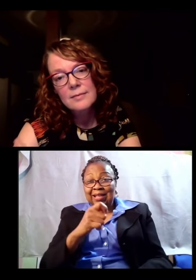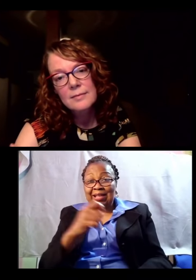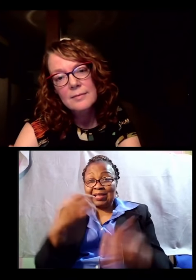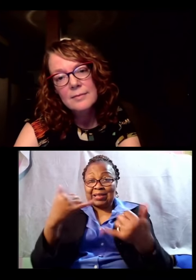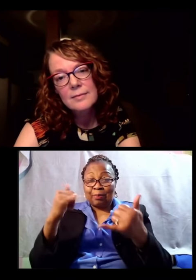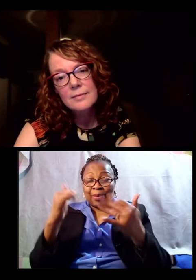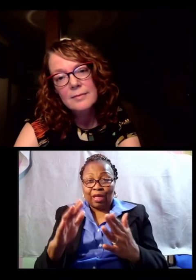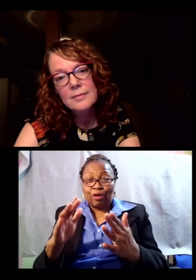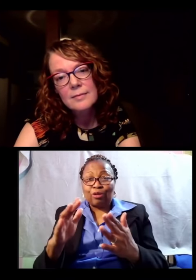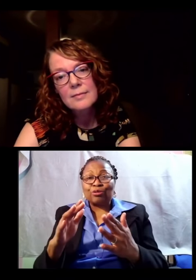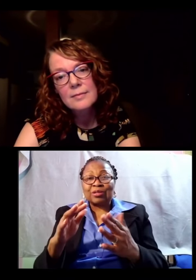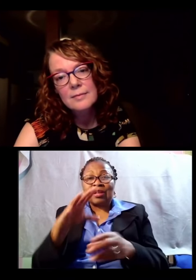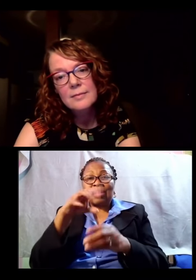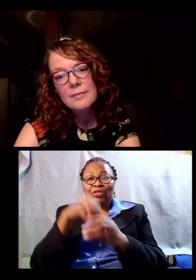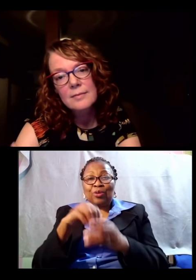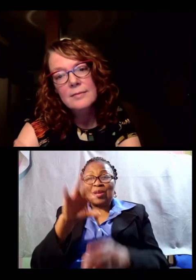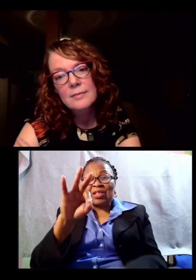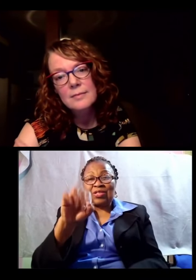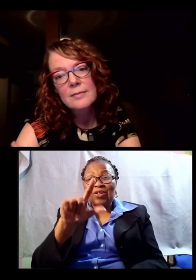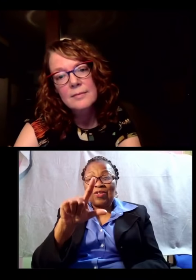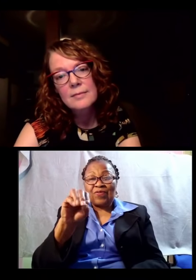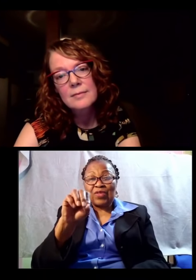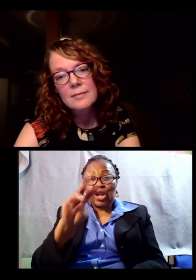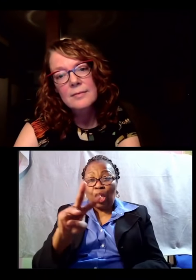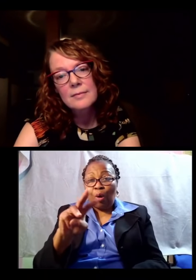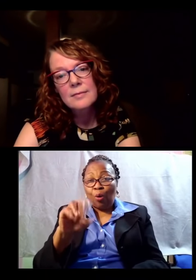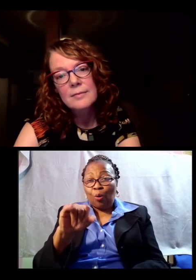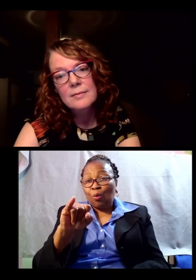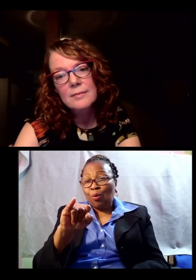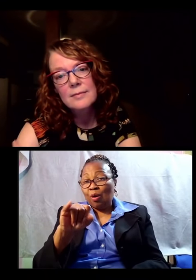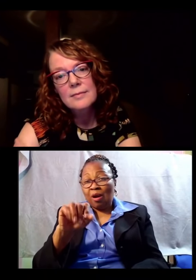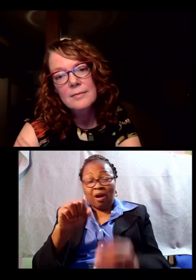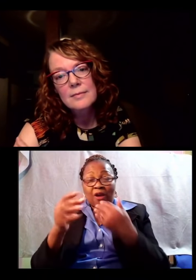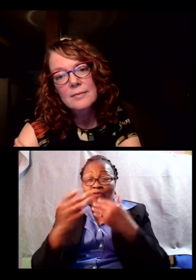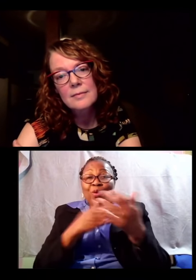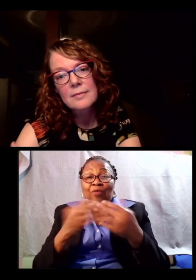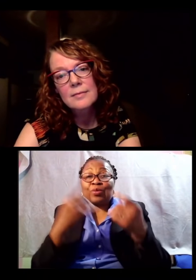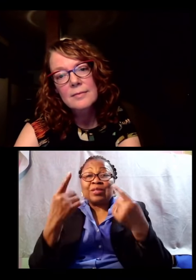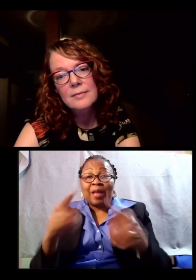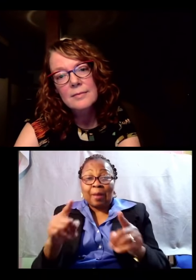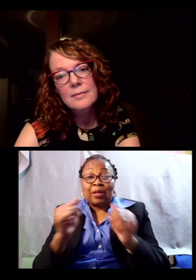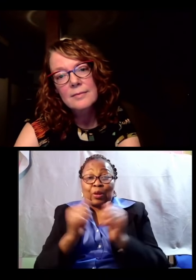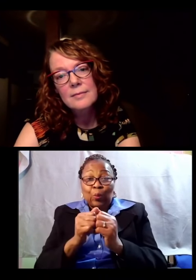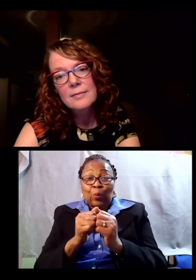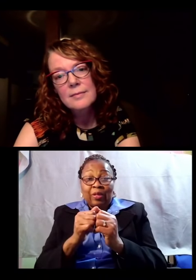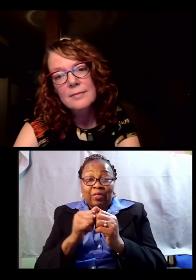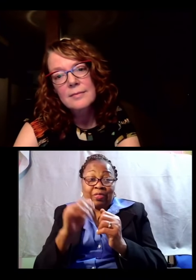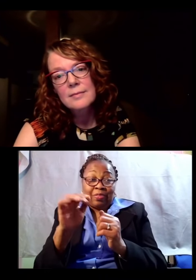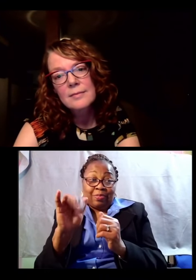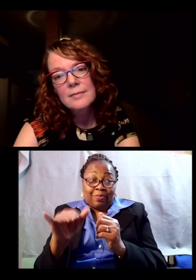the flow of the of whatever's going on with the tennis ball.